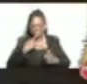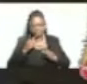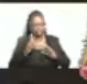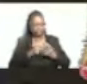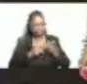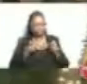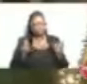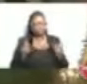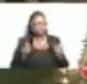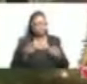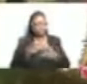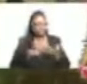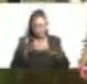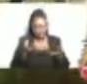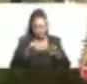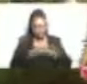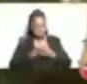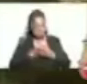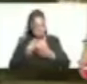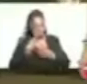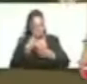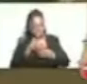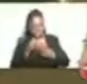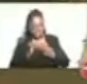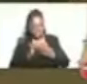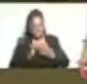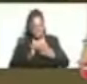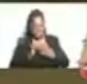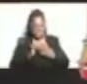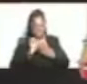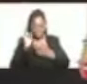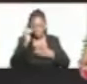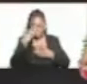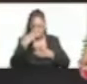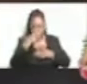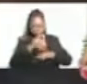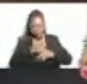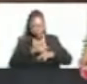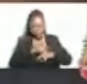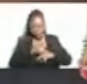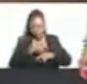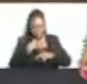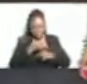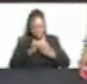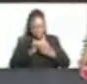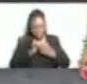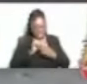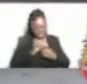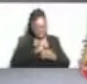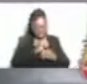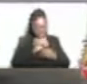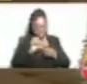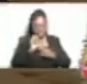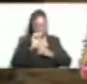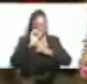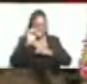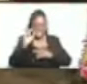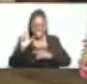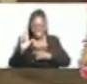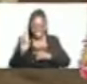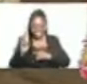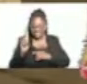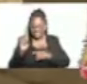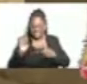Ellis Sr., the creative force behind the park's magical creation. 49,800. Light? LED lights. The tree